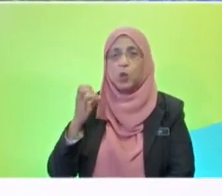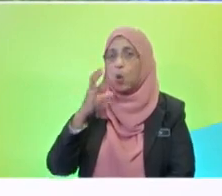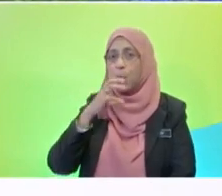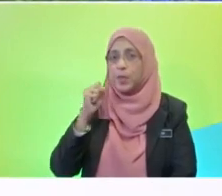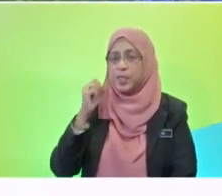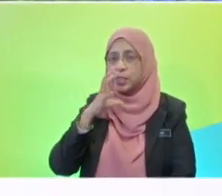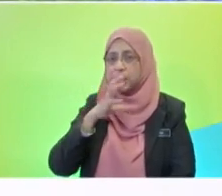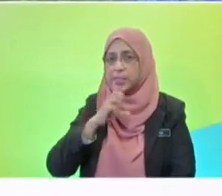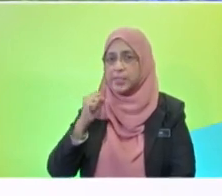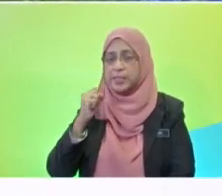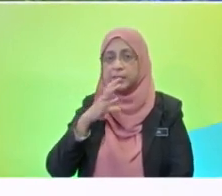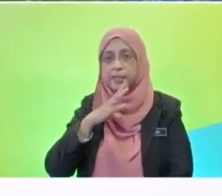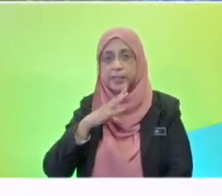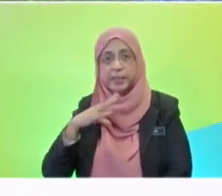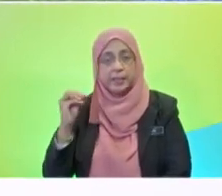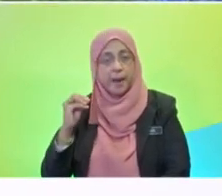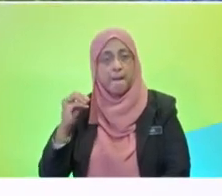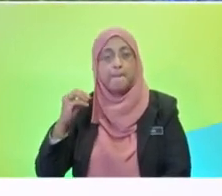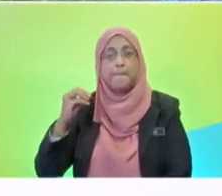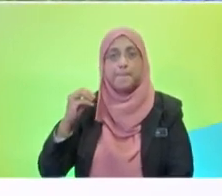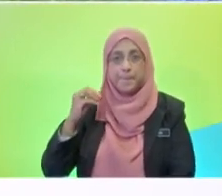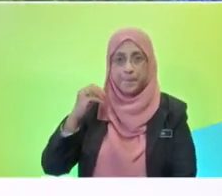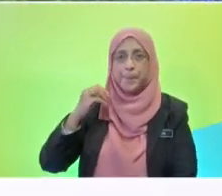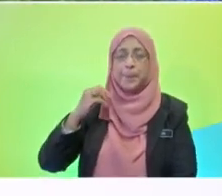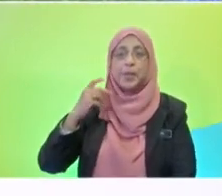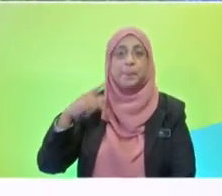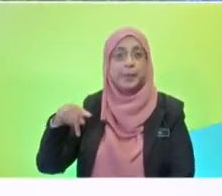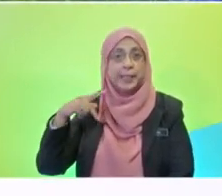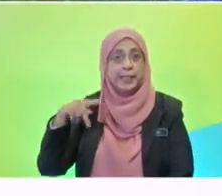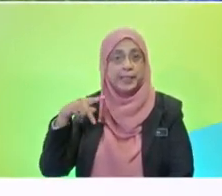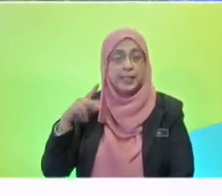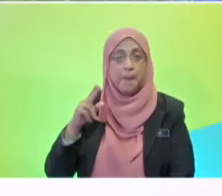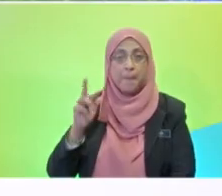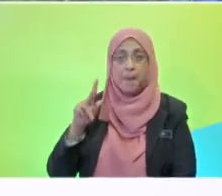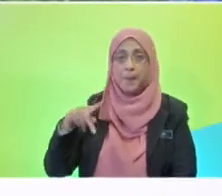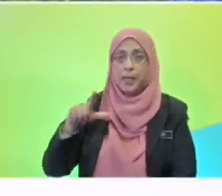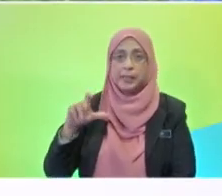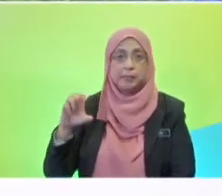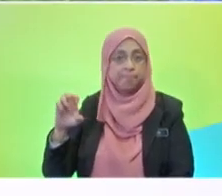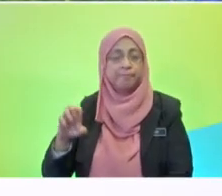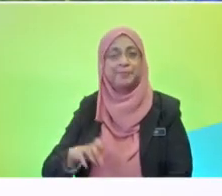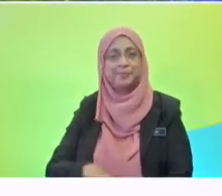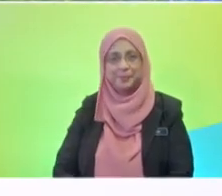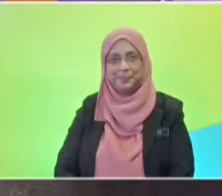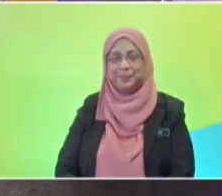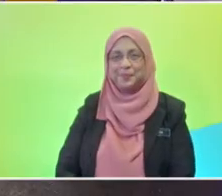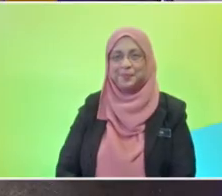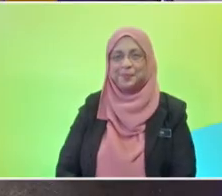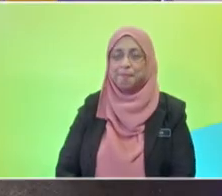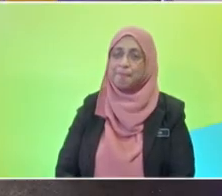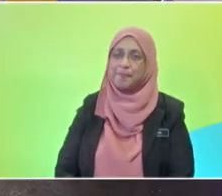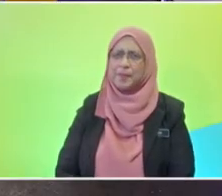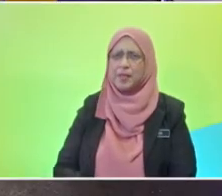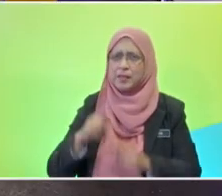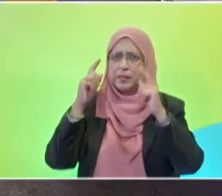orange, and last but not least, we have purple. All right. Okay,